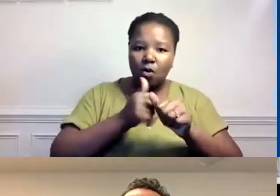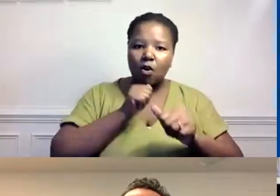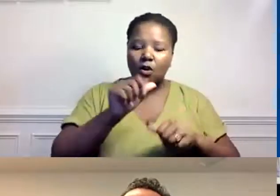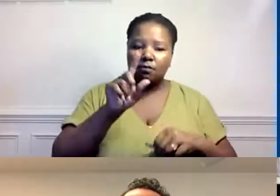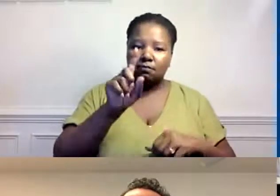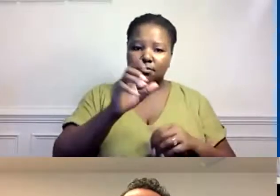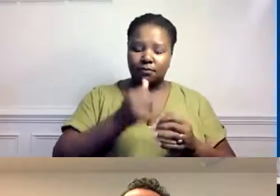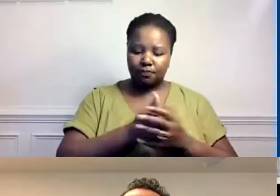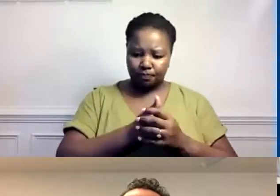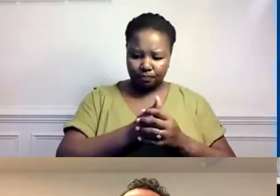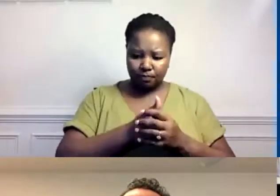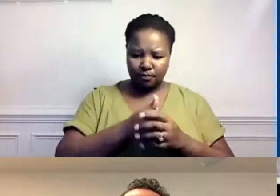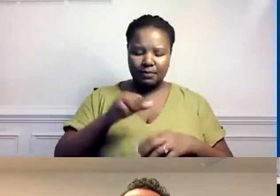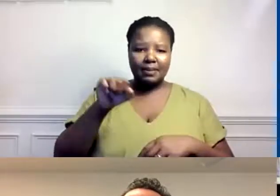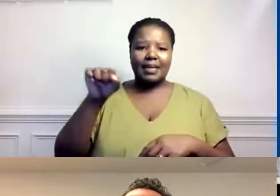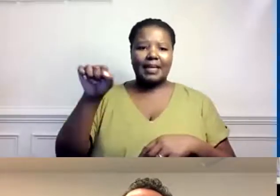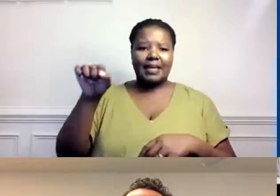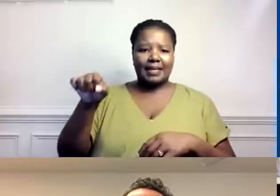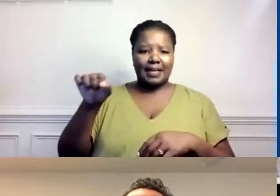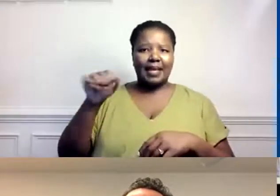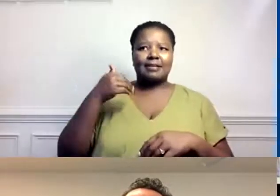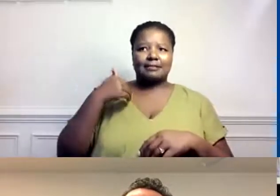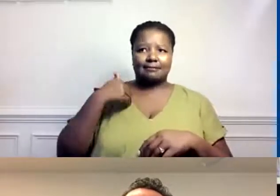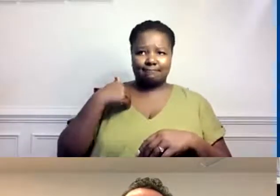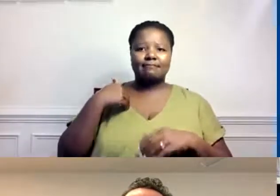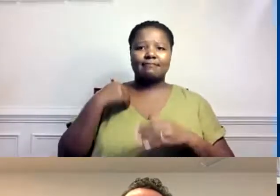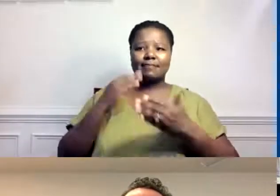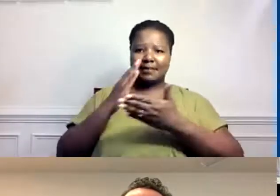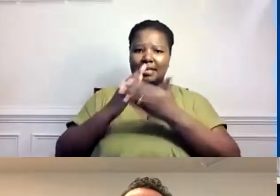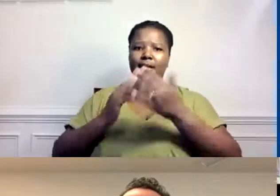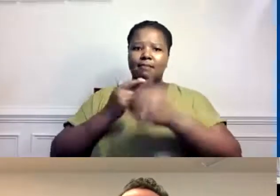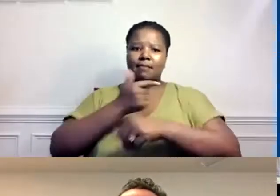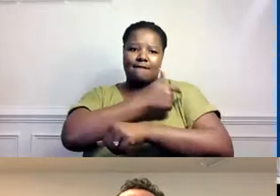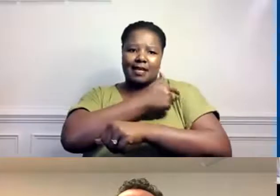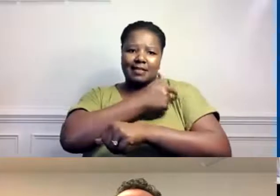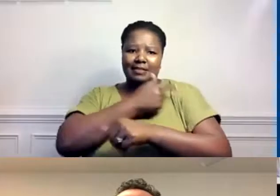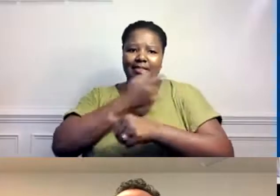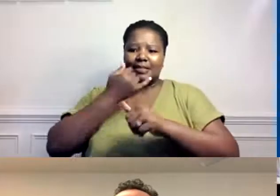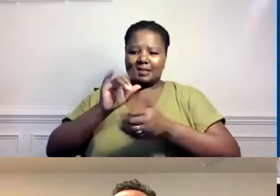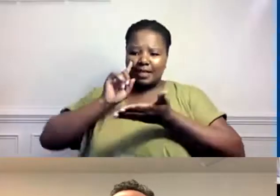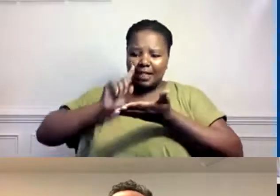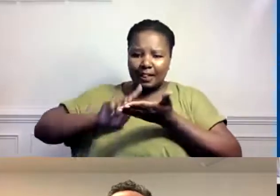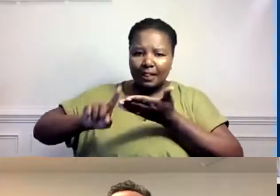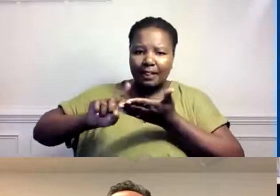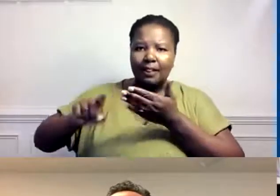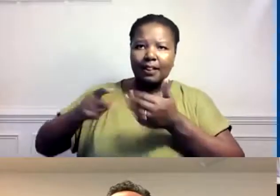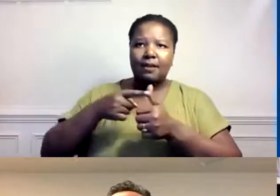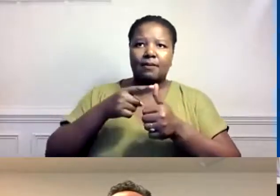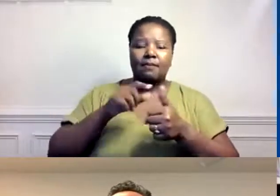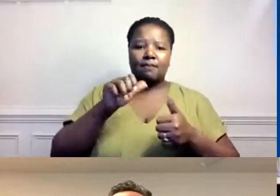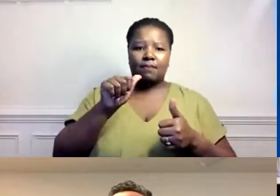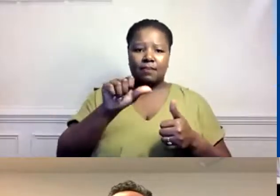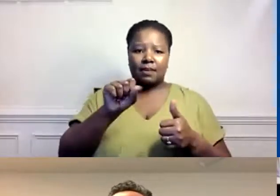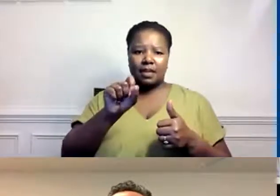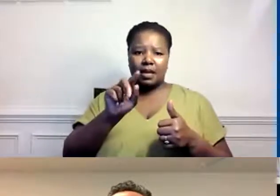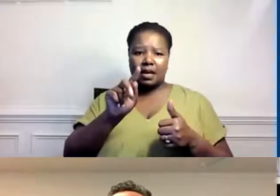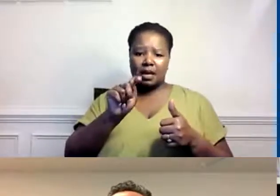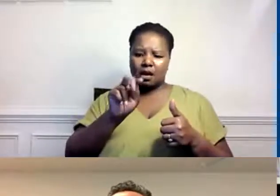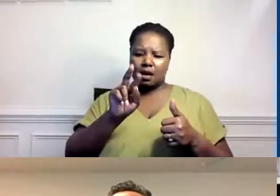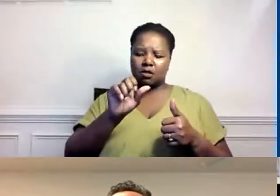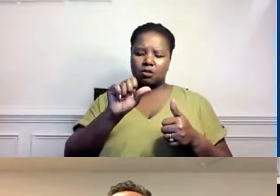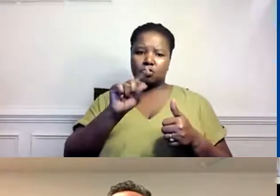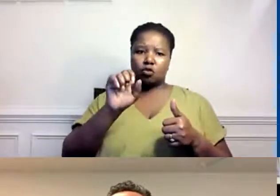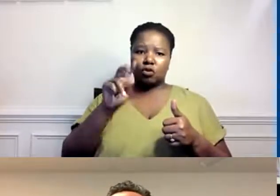Yeah, there are a couple of vaccines in the pipeline. AstraZeneca has already been approved in the